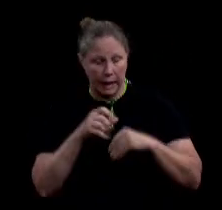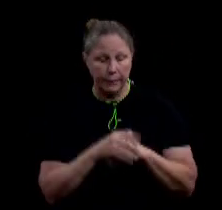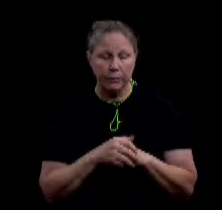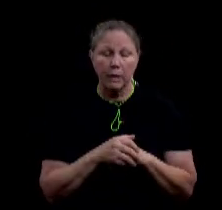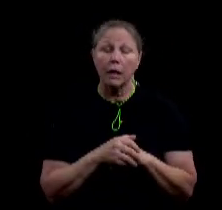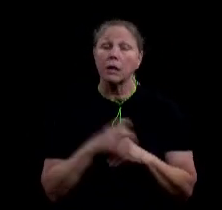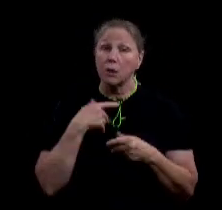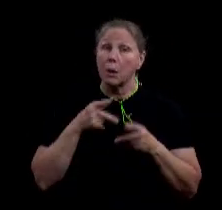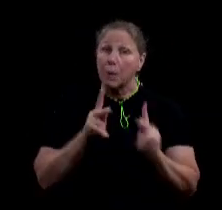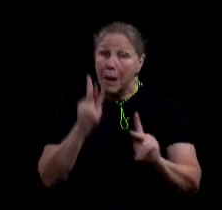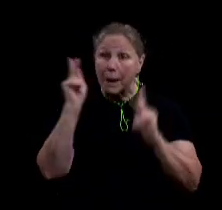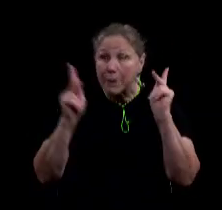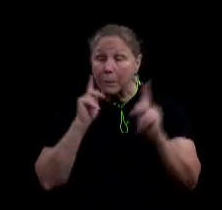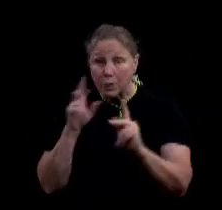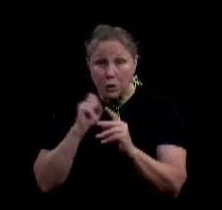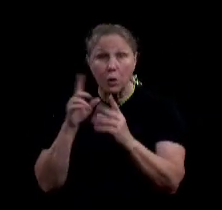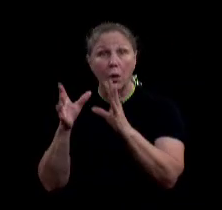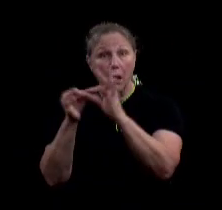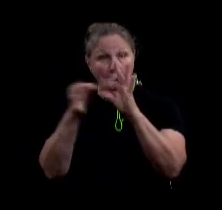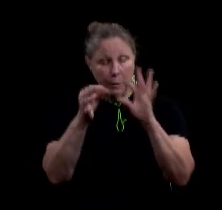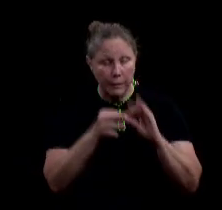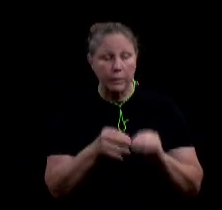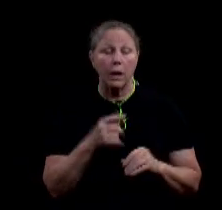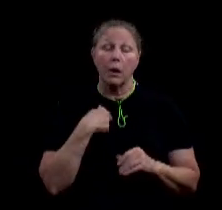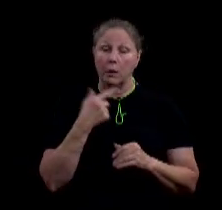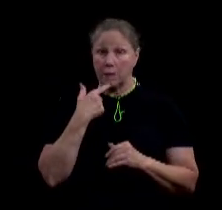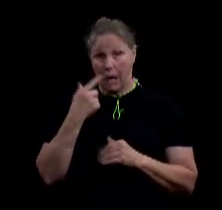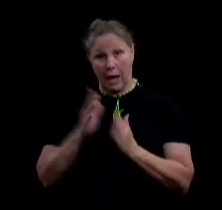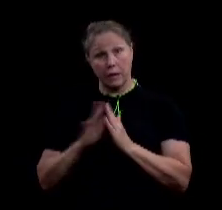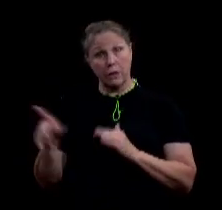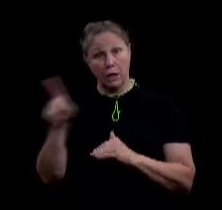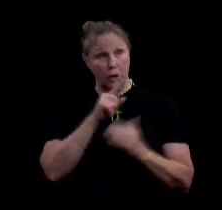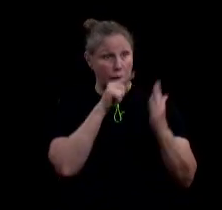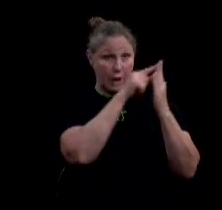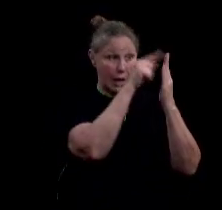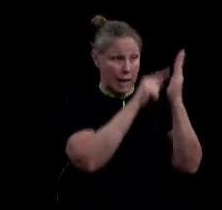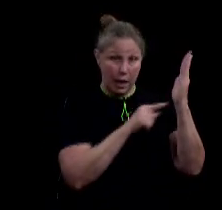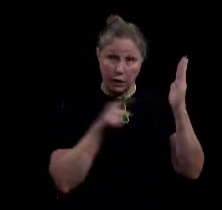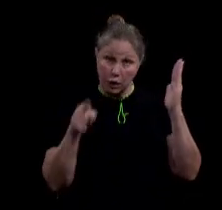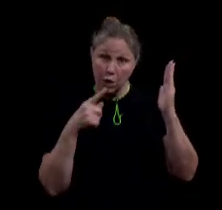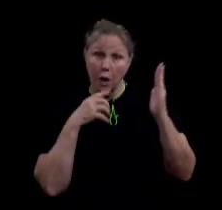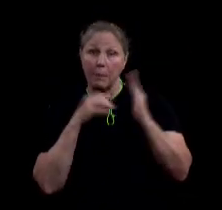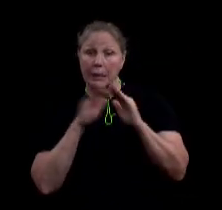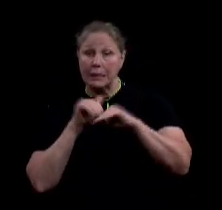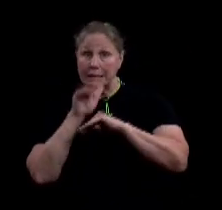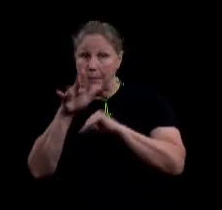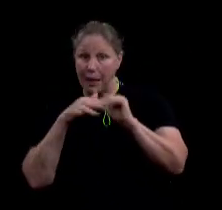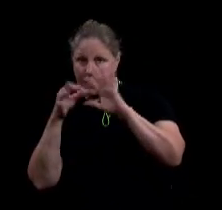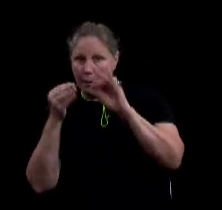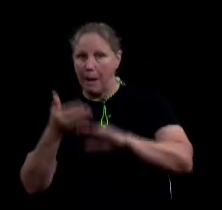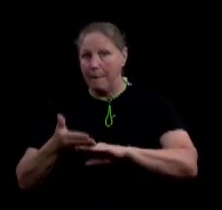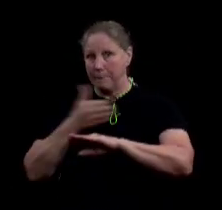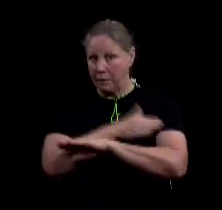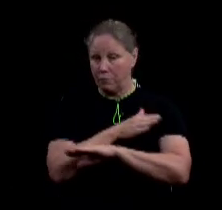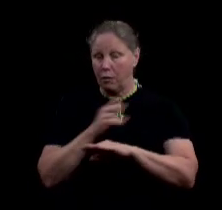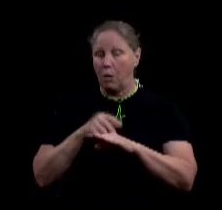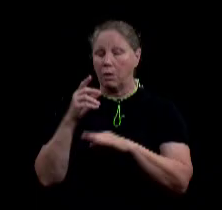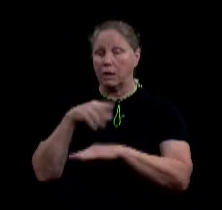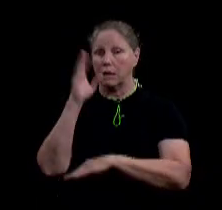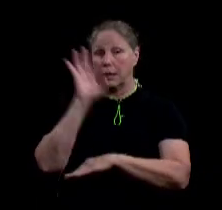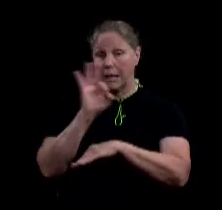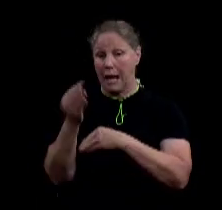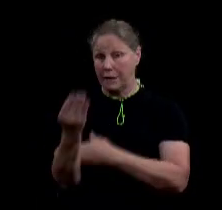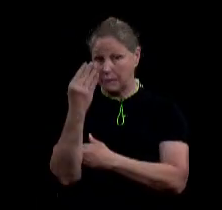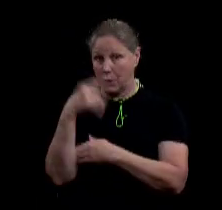their written comments on a listed agenda item were asked to submit their comments to the city secretary office by 9 a.m. today. The city secretary will